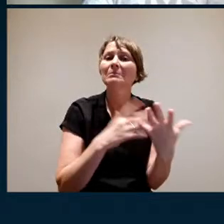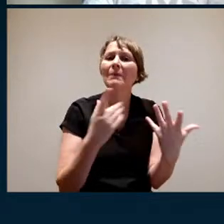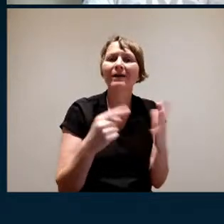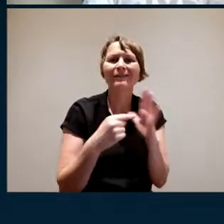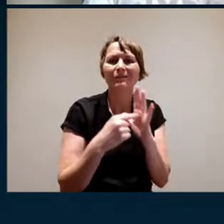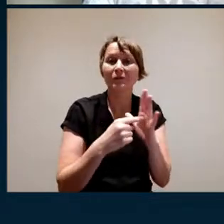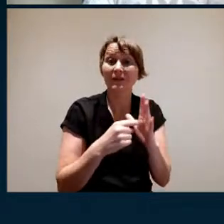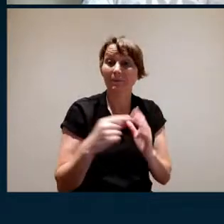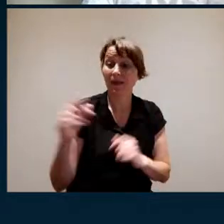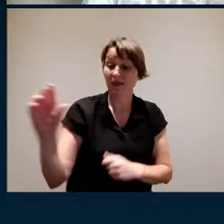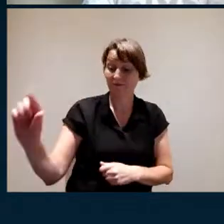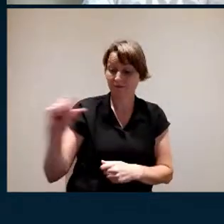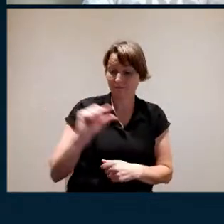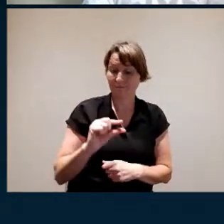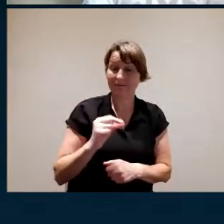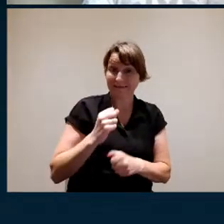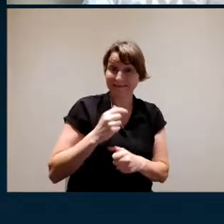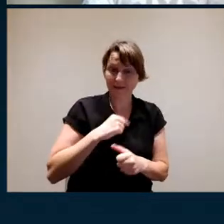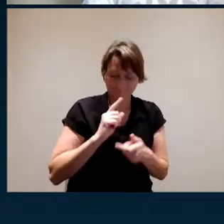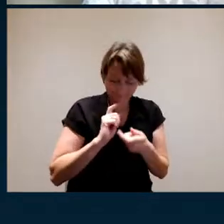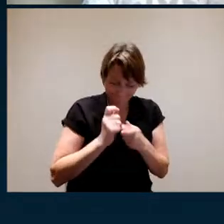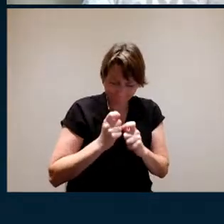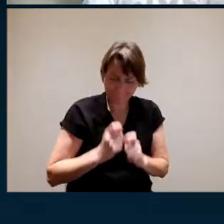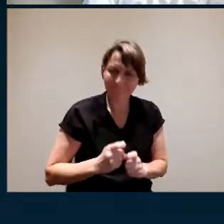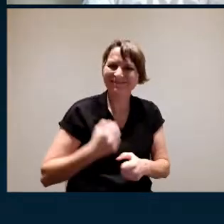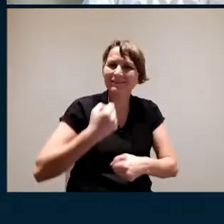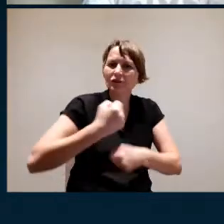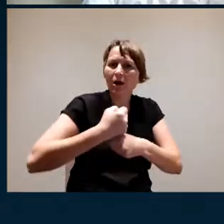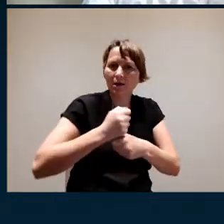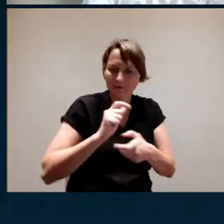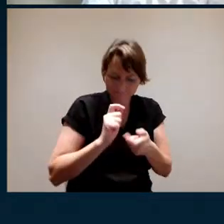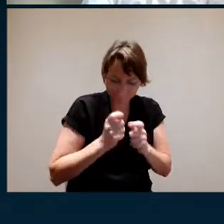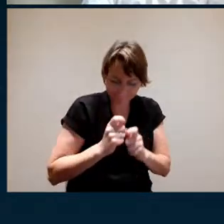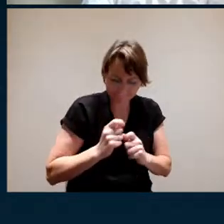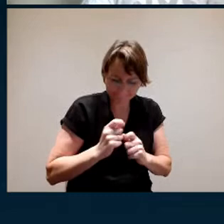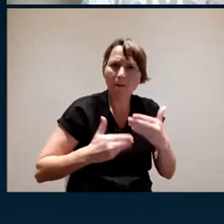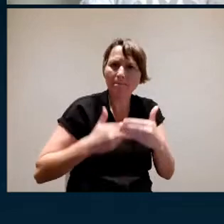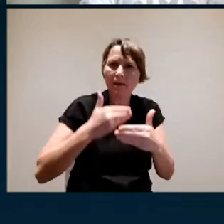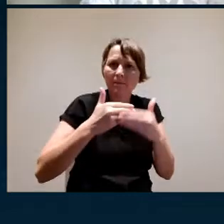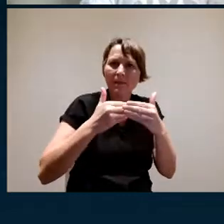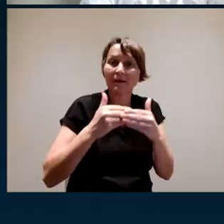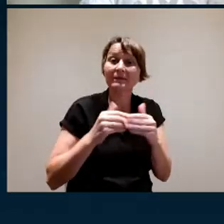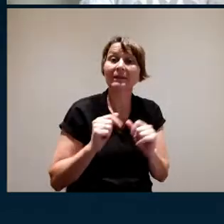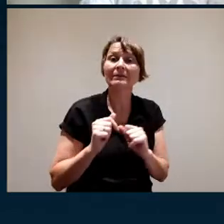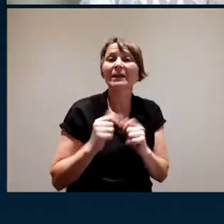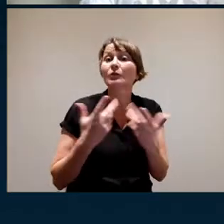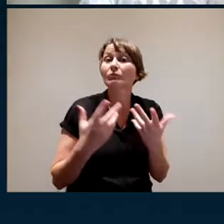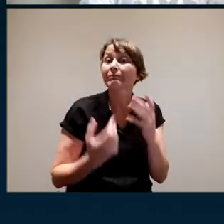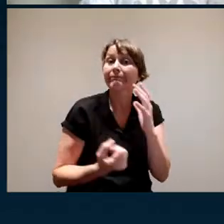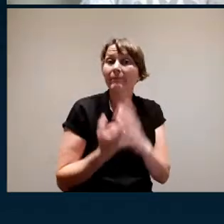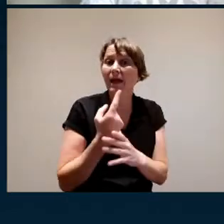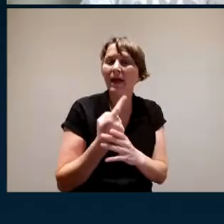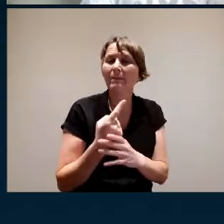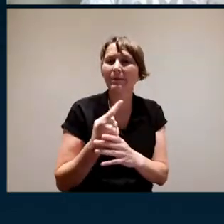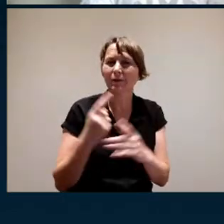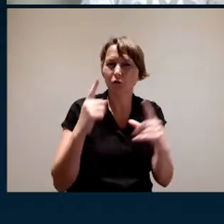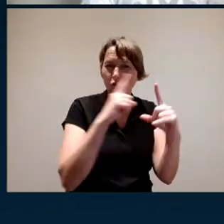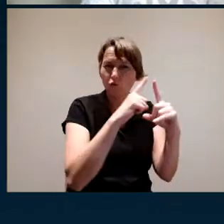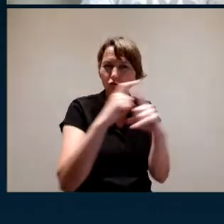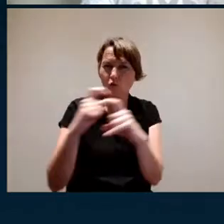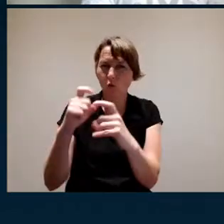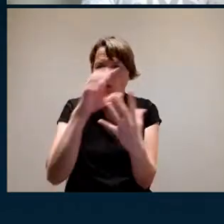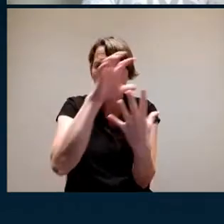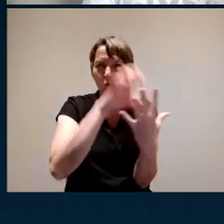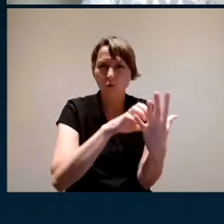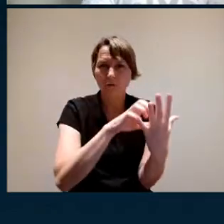built, we are going to copy the code and make our Git way